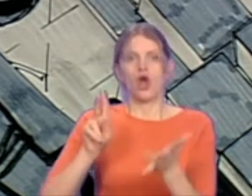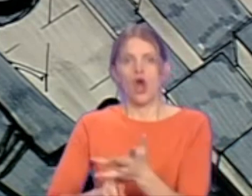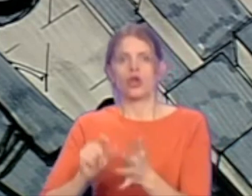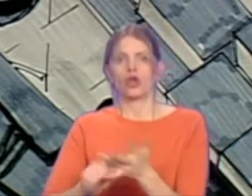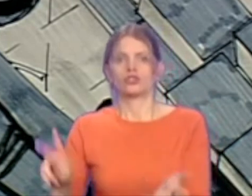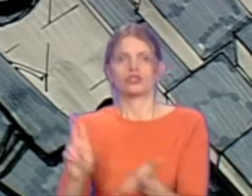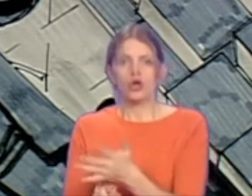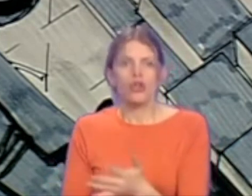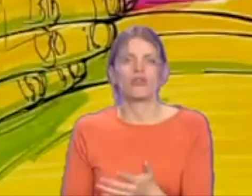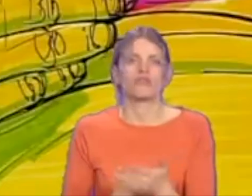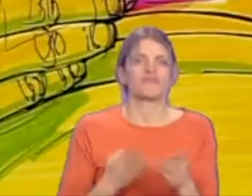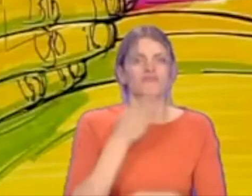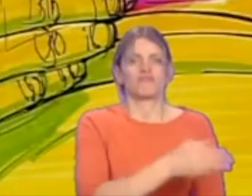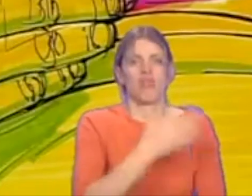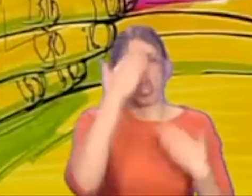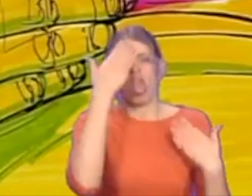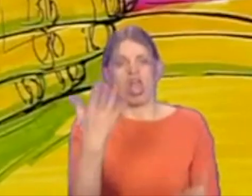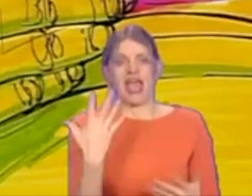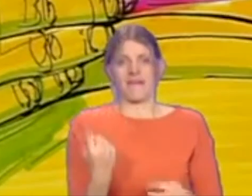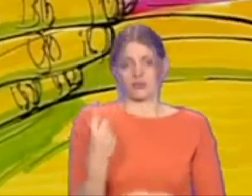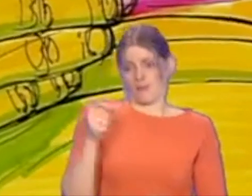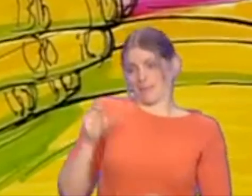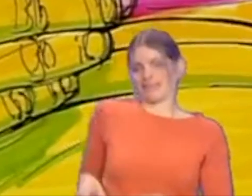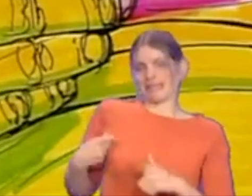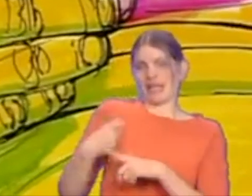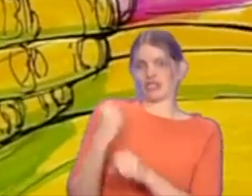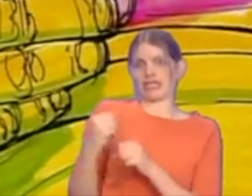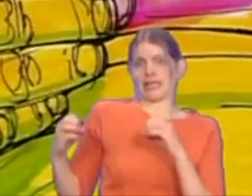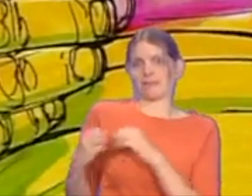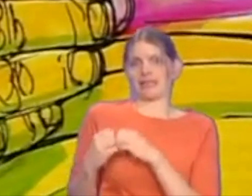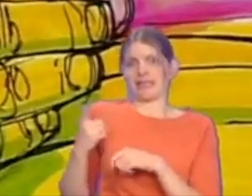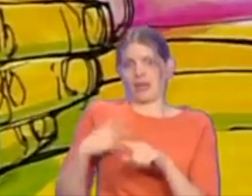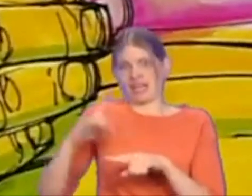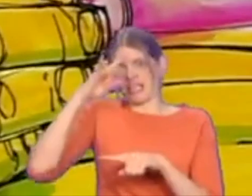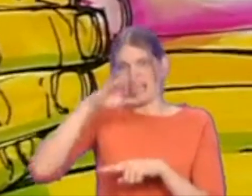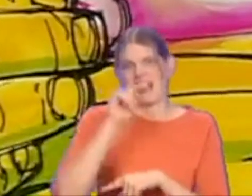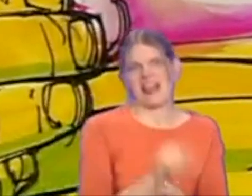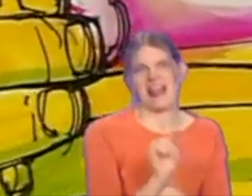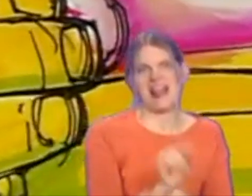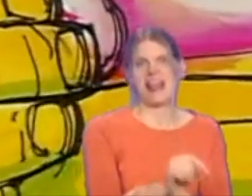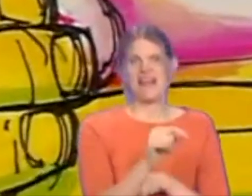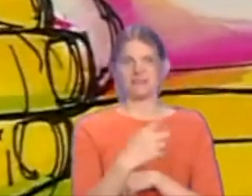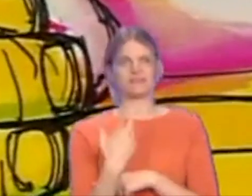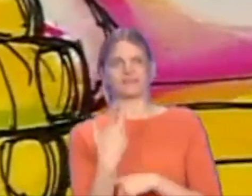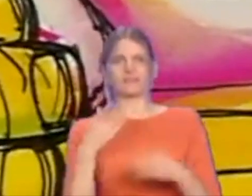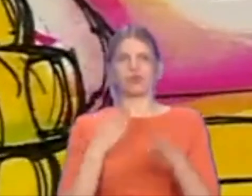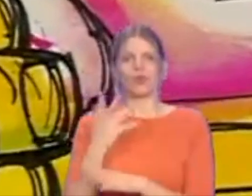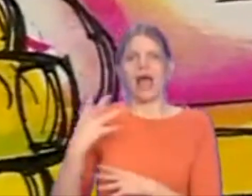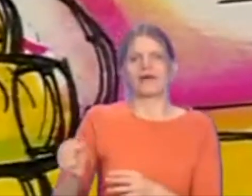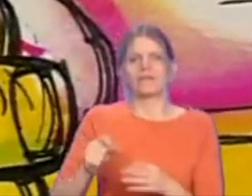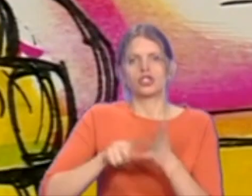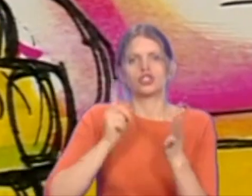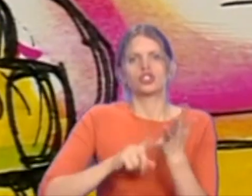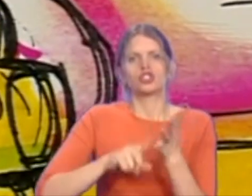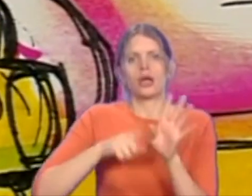KGB assassination attempt. Reports claim the weapon was a poison jelly rubbed onto Solzhenitsyn's skin while he was standing at a